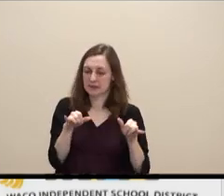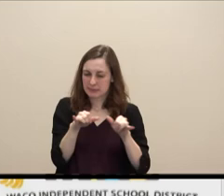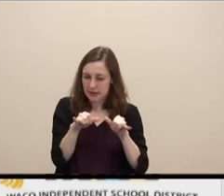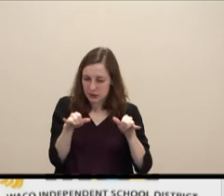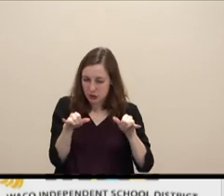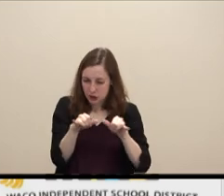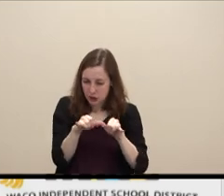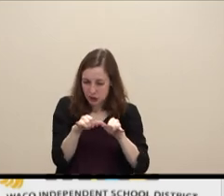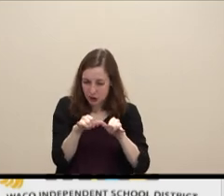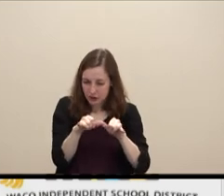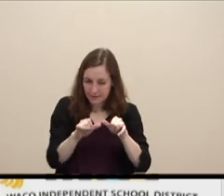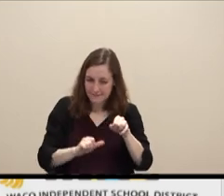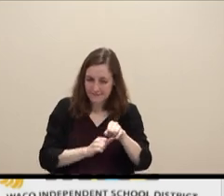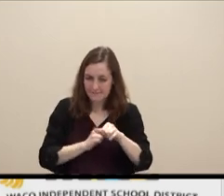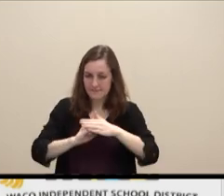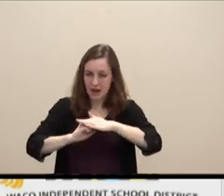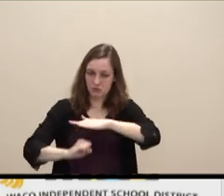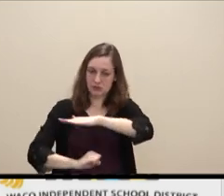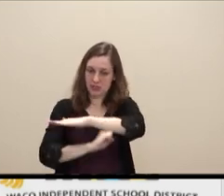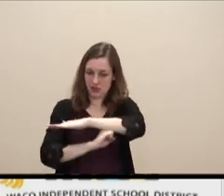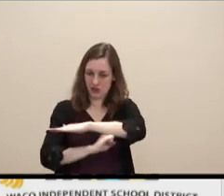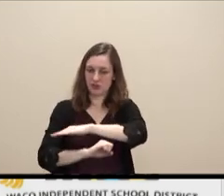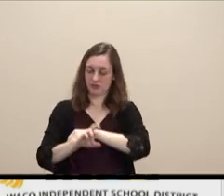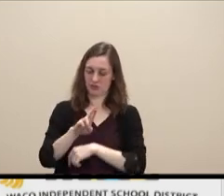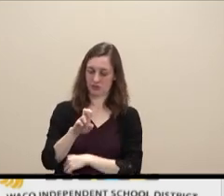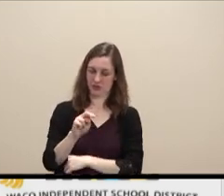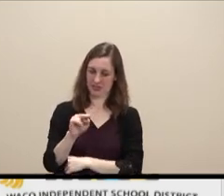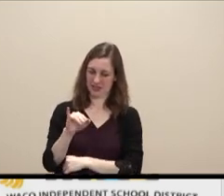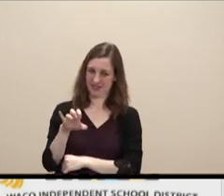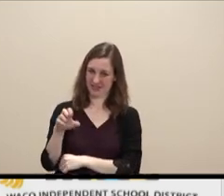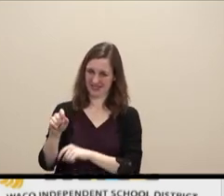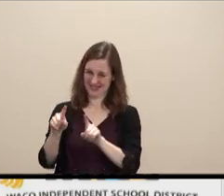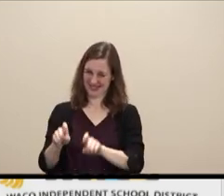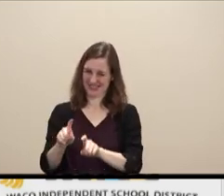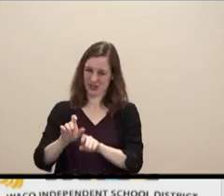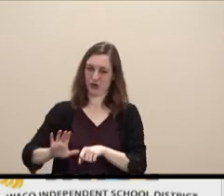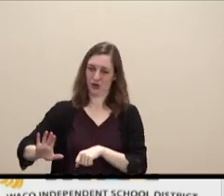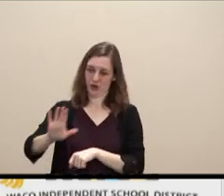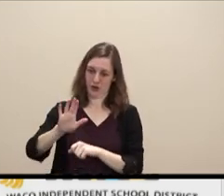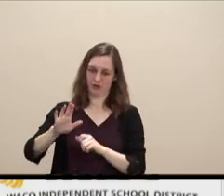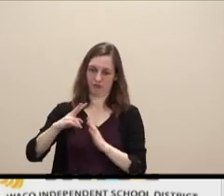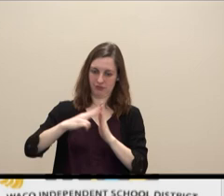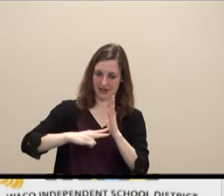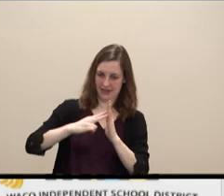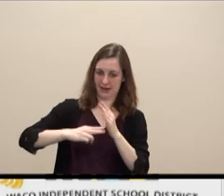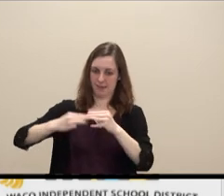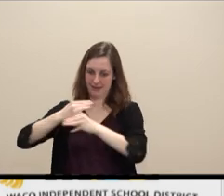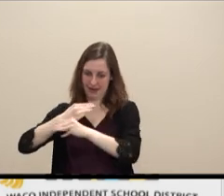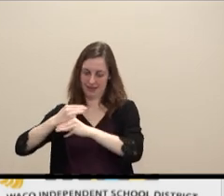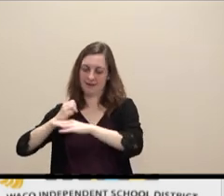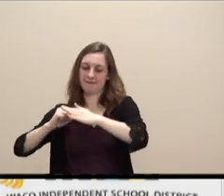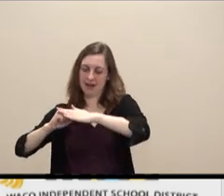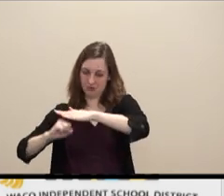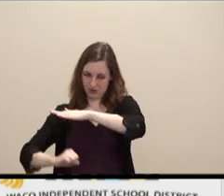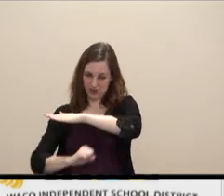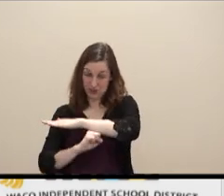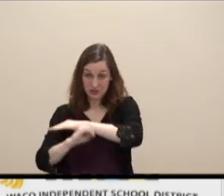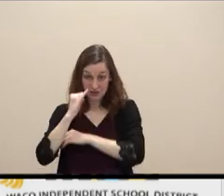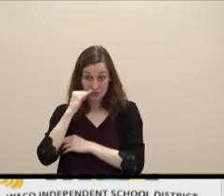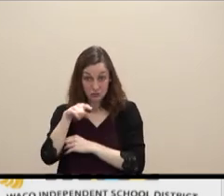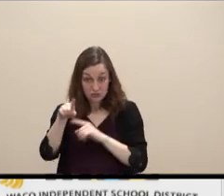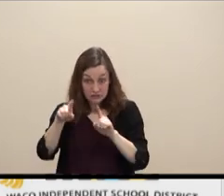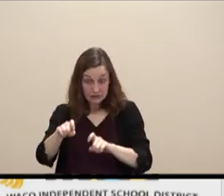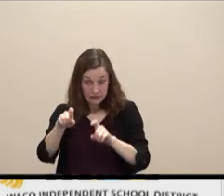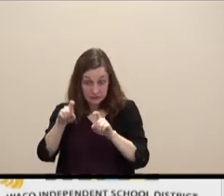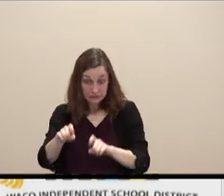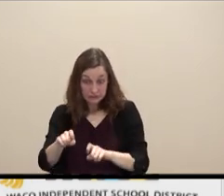foundation. How strong is the foundation of the students in reading and math? It does go all the way to 12th grade. So if you were tested in Renaissance or an